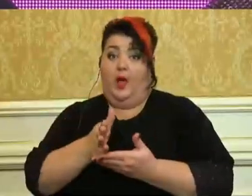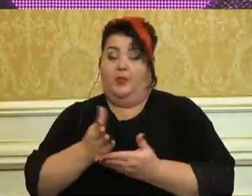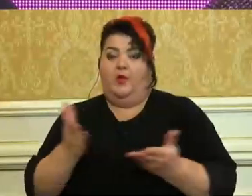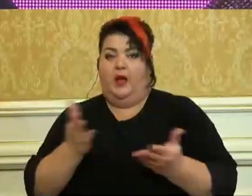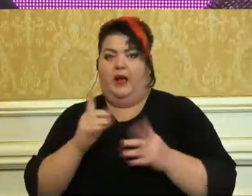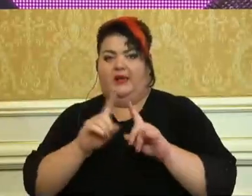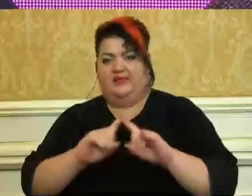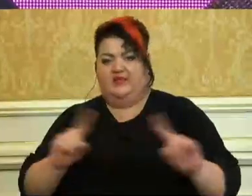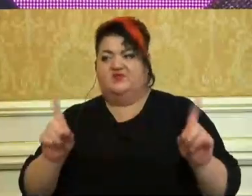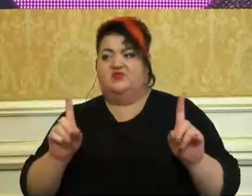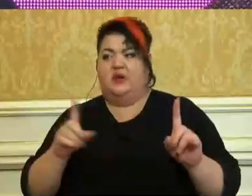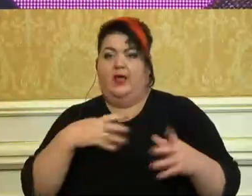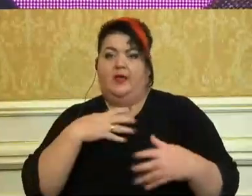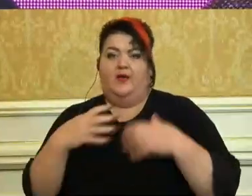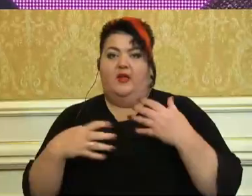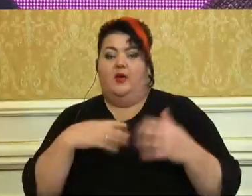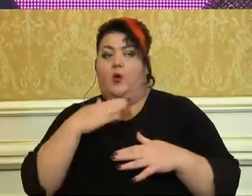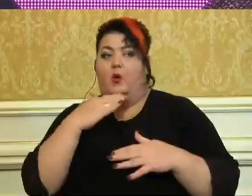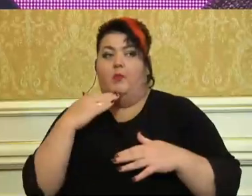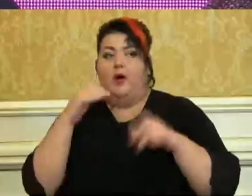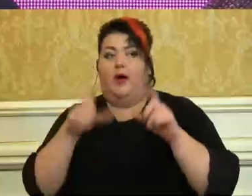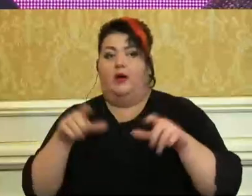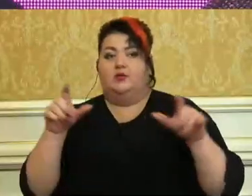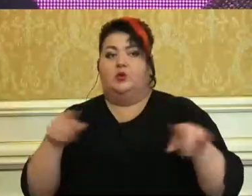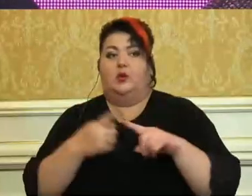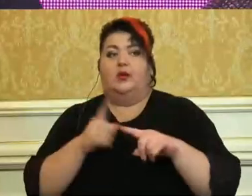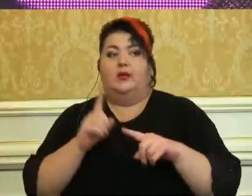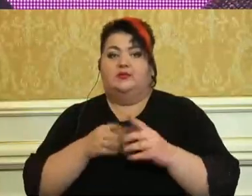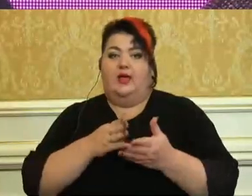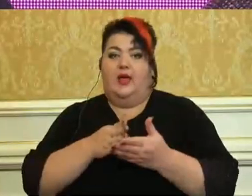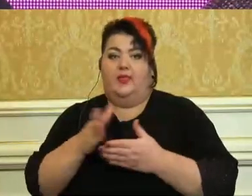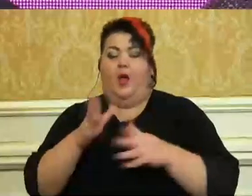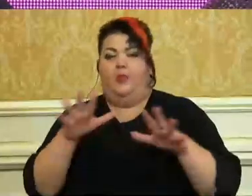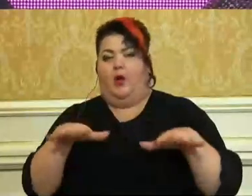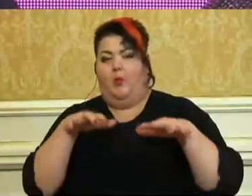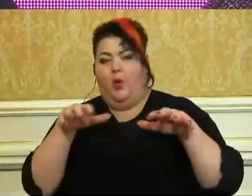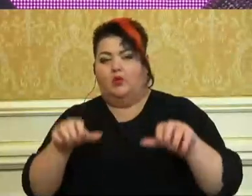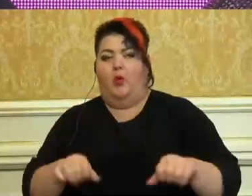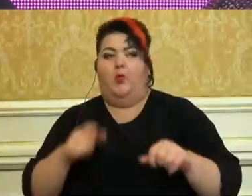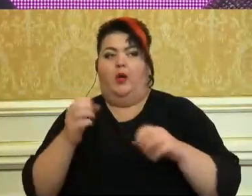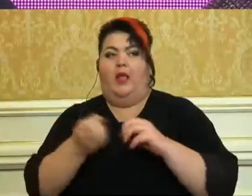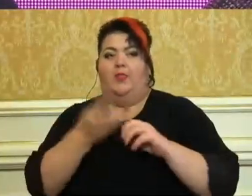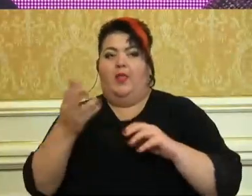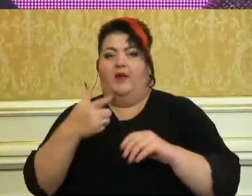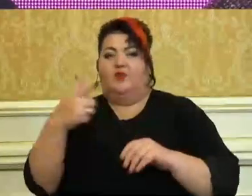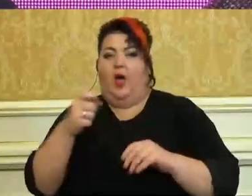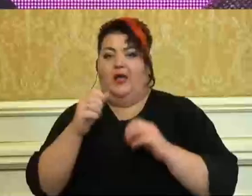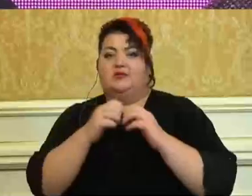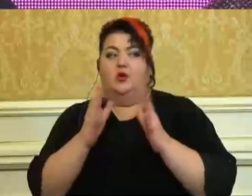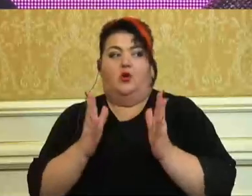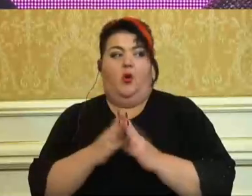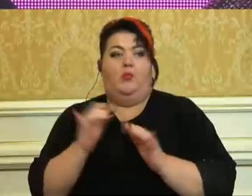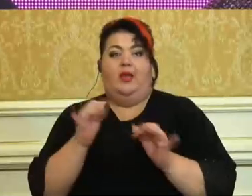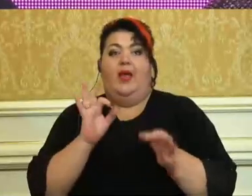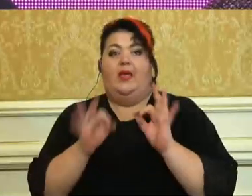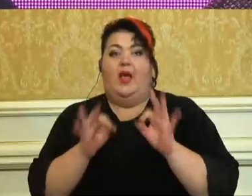female, I'd rather say. So while she is in charge of the very specific director monopoly, NAFTA gas complex, oil and